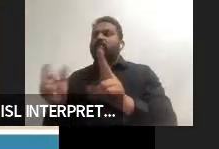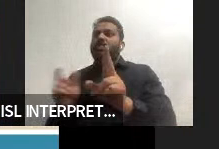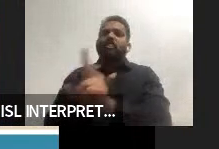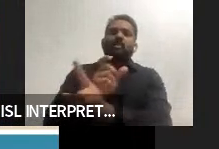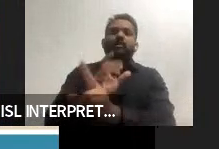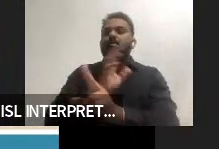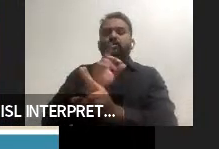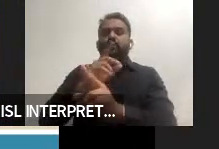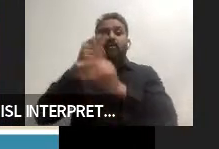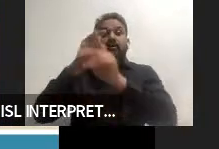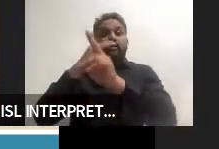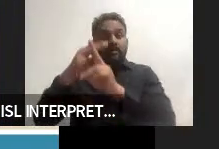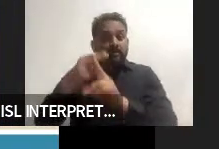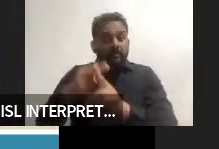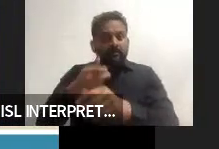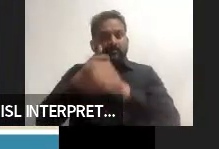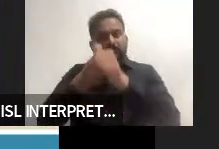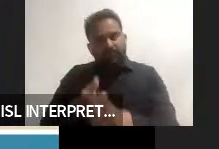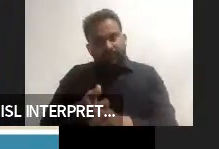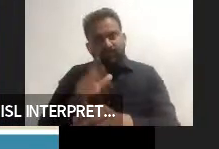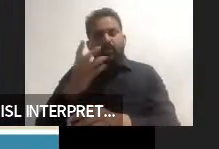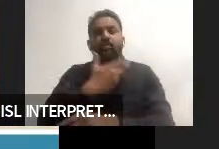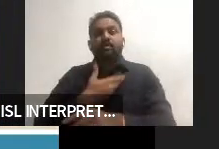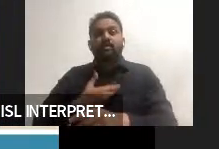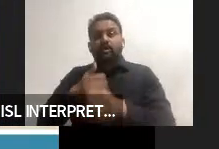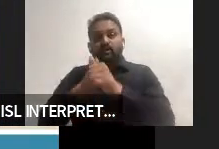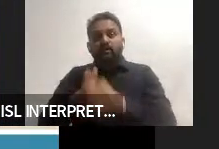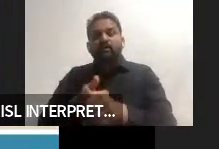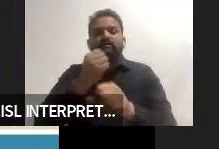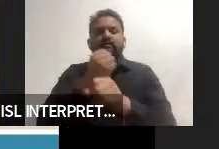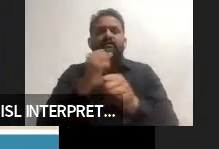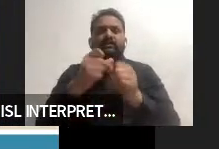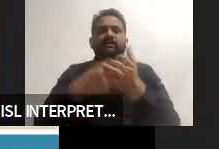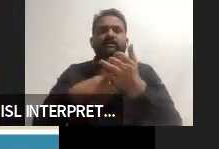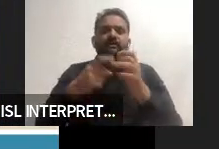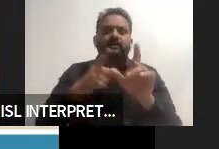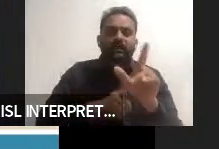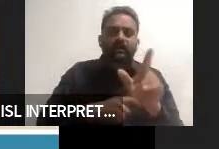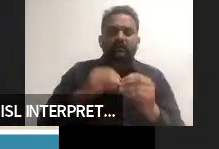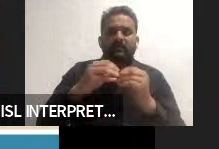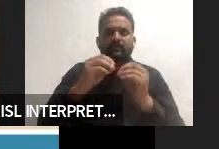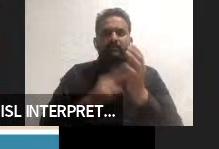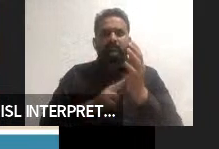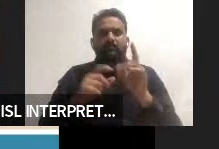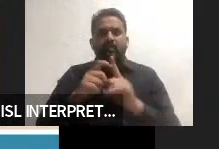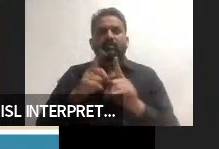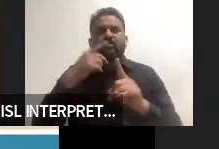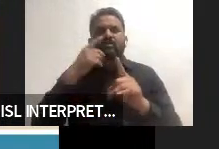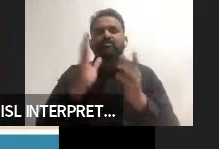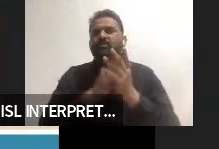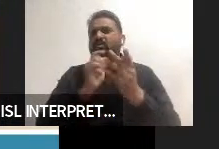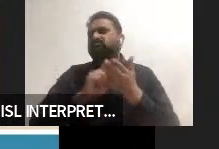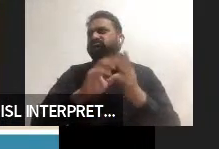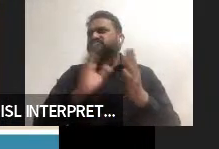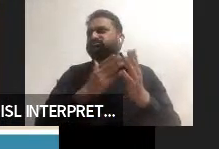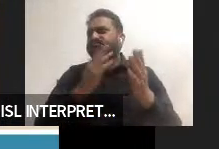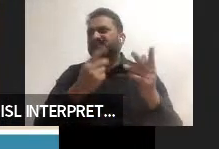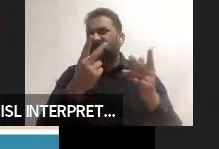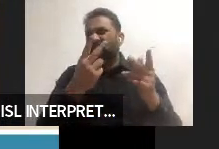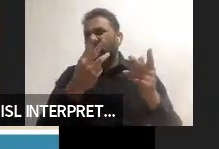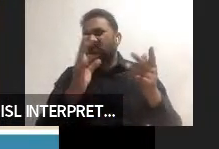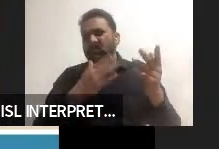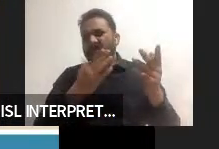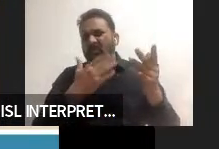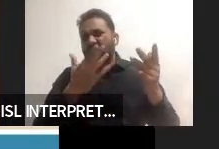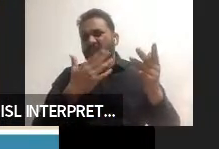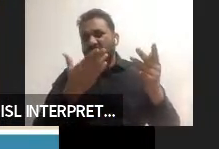you are writing it, say for example, Gary Bond has written 2 volumes, 3 volumes, articles, and so many things.